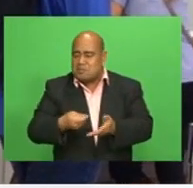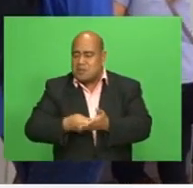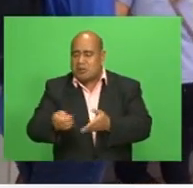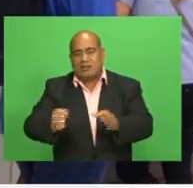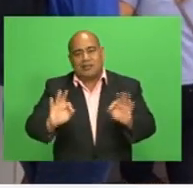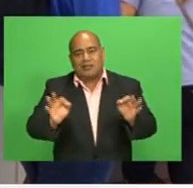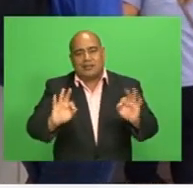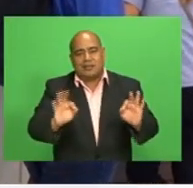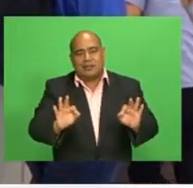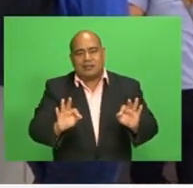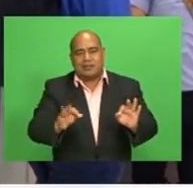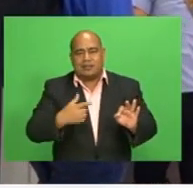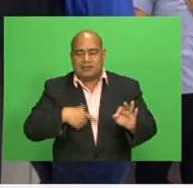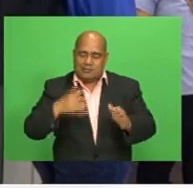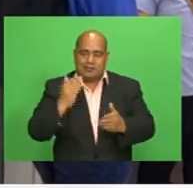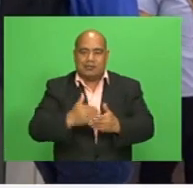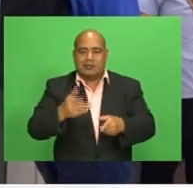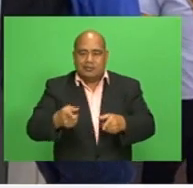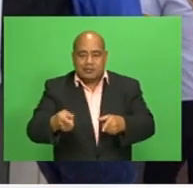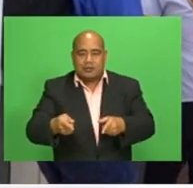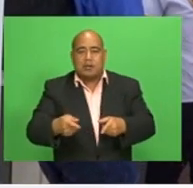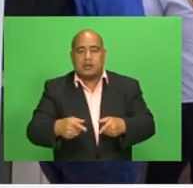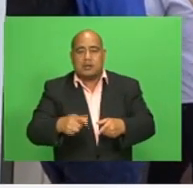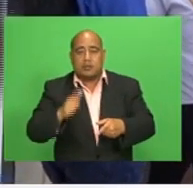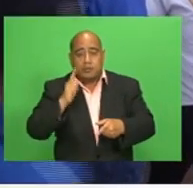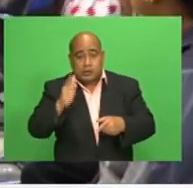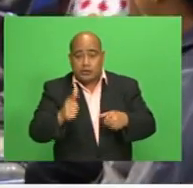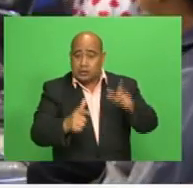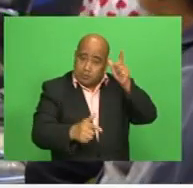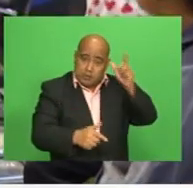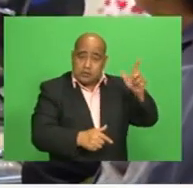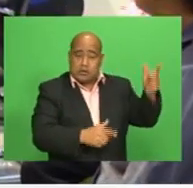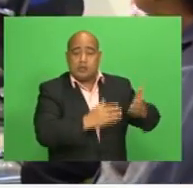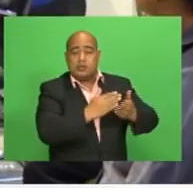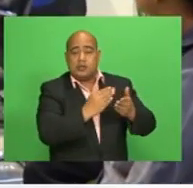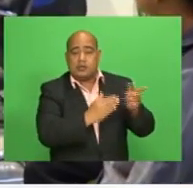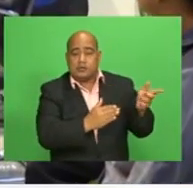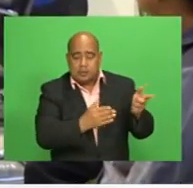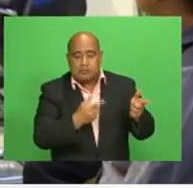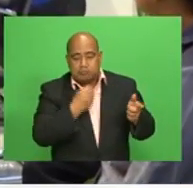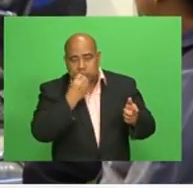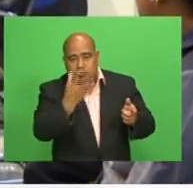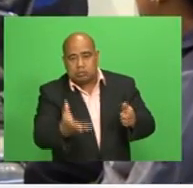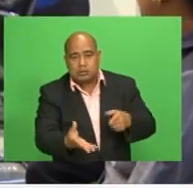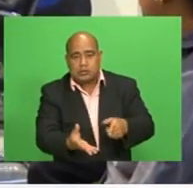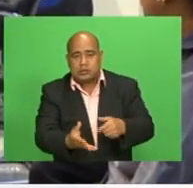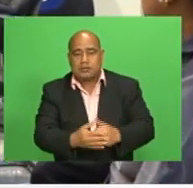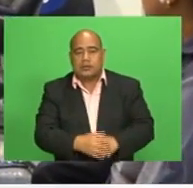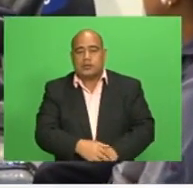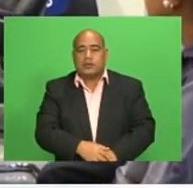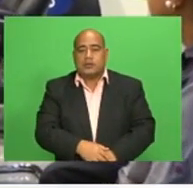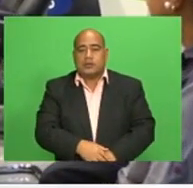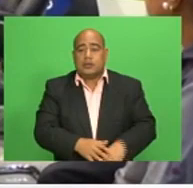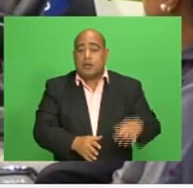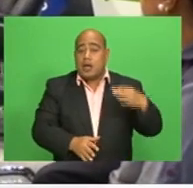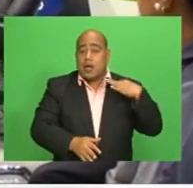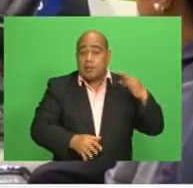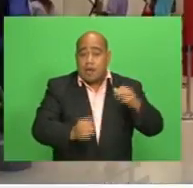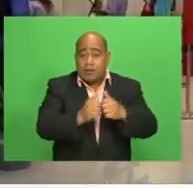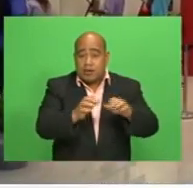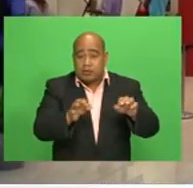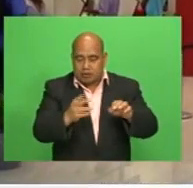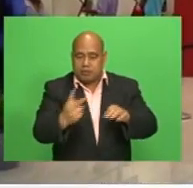relying on employers to be upfront with them regarding the status of their employees. Submission of applications for Phase 2 have been activated